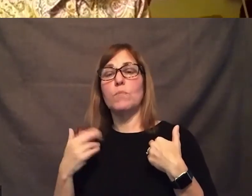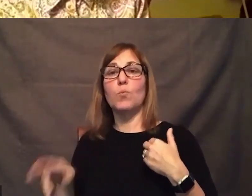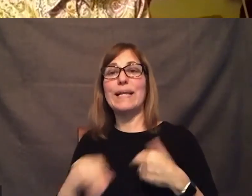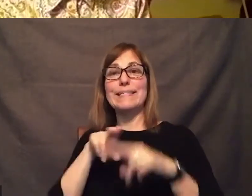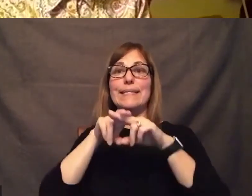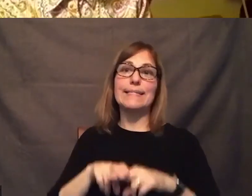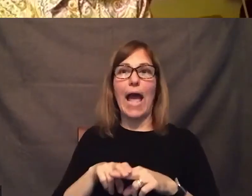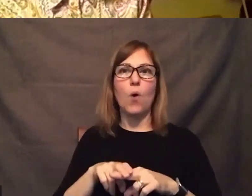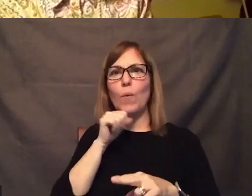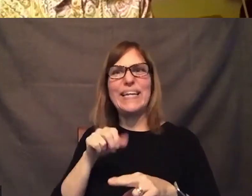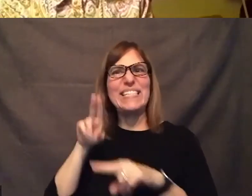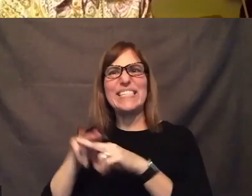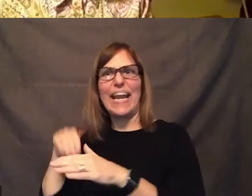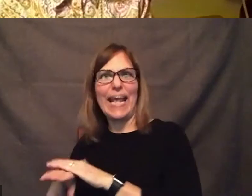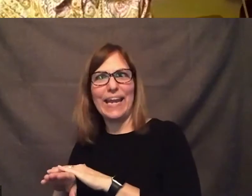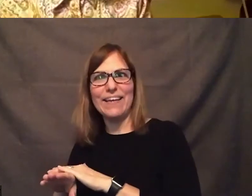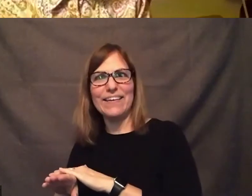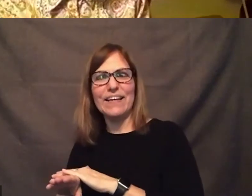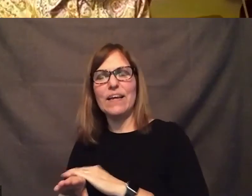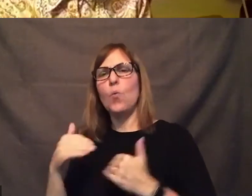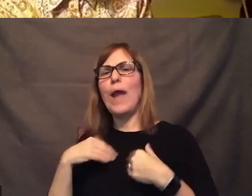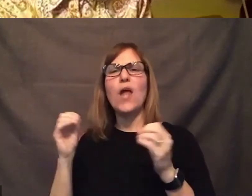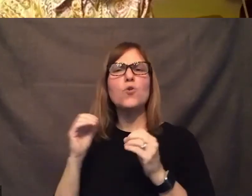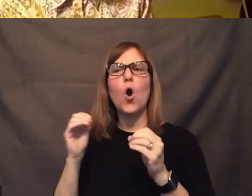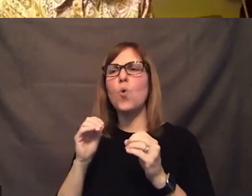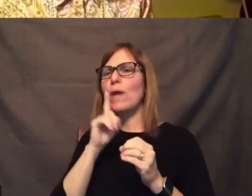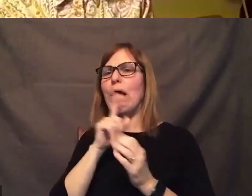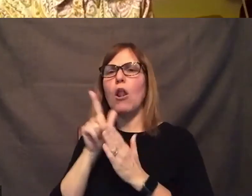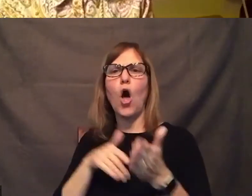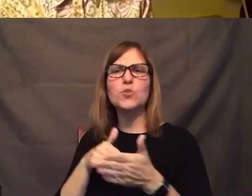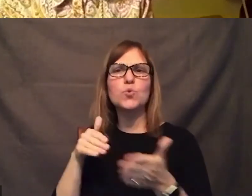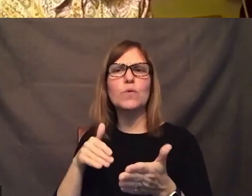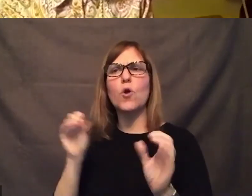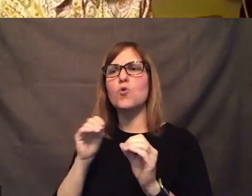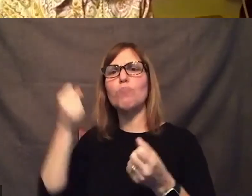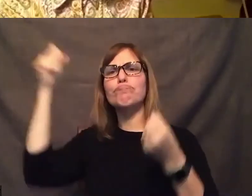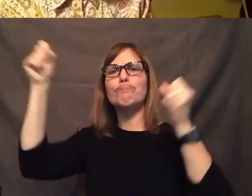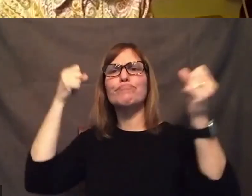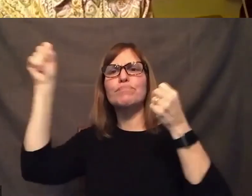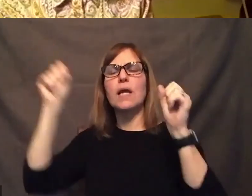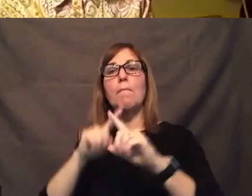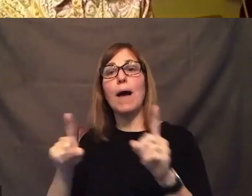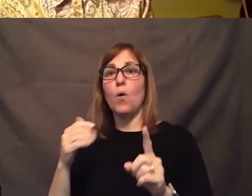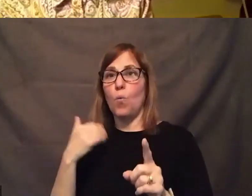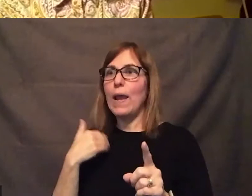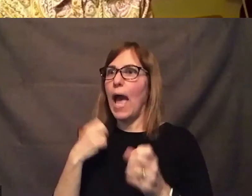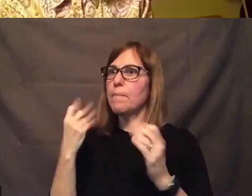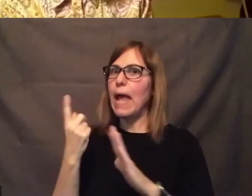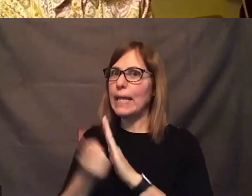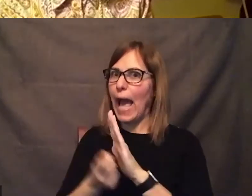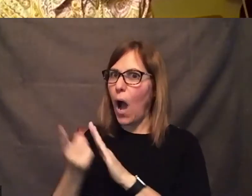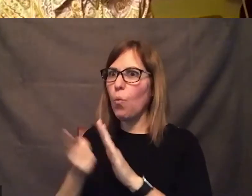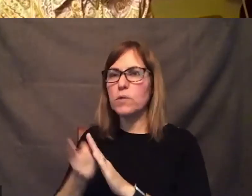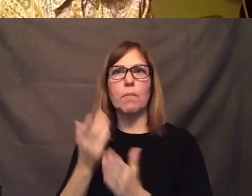had no real lawsuits or huge demonstrations or anything. We had hundreds and hundreds and probably thousands of hours